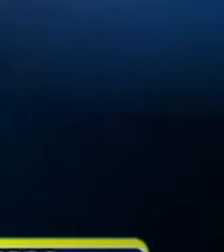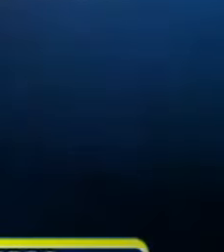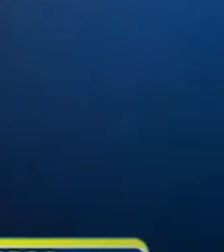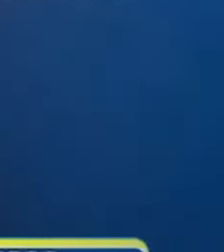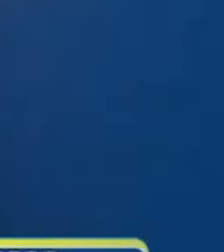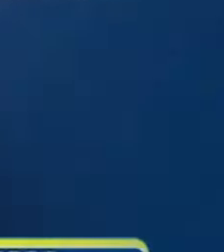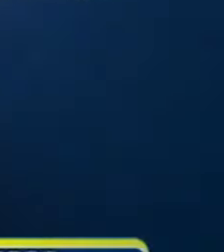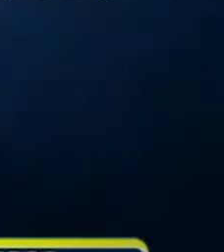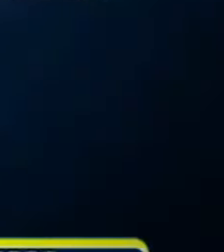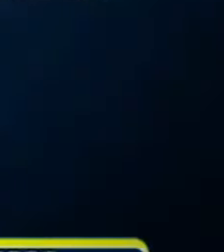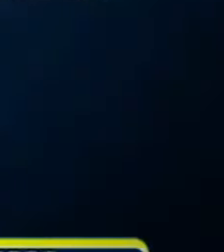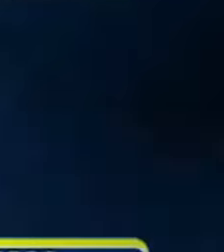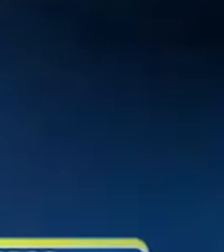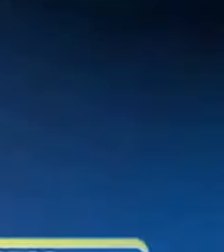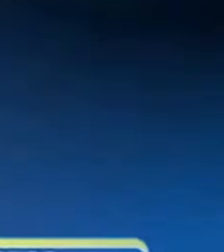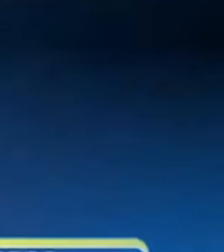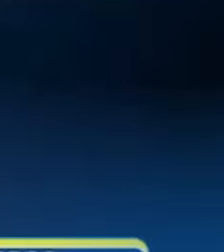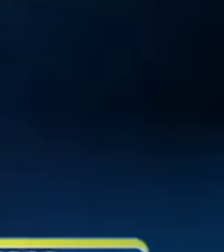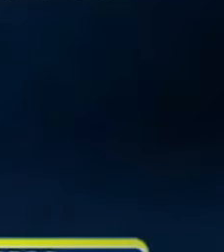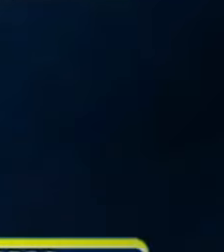has been the result.